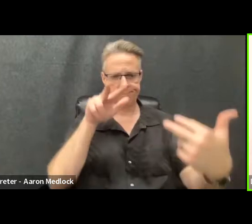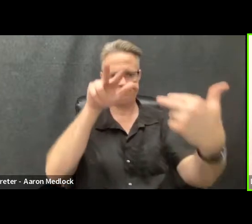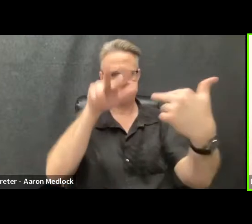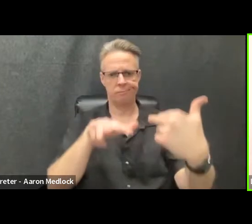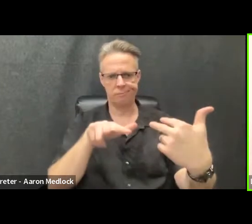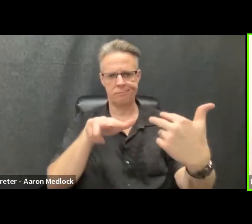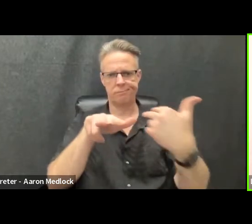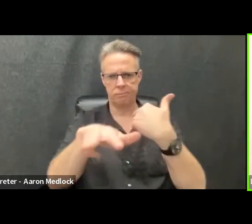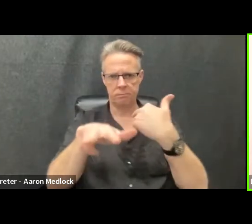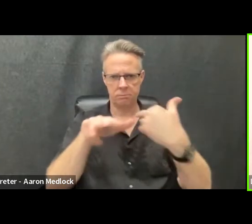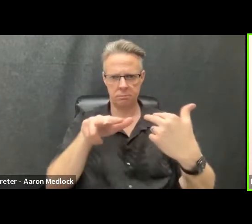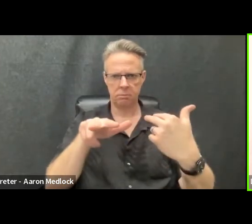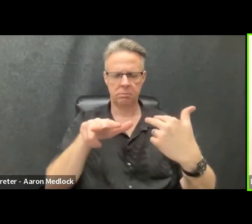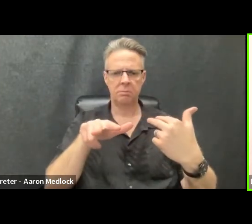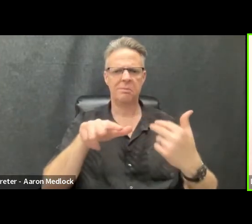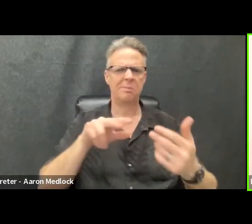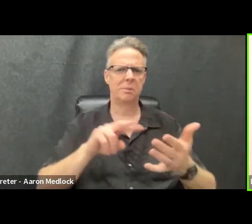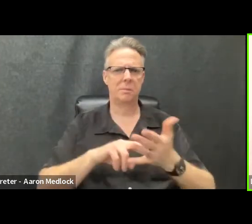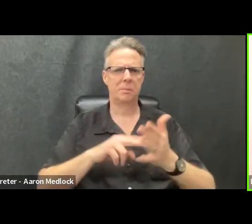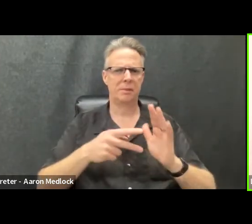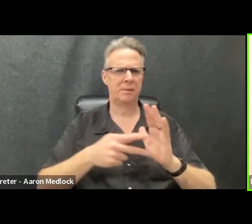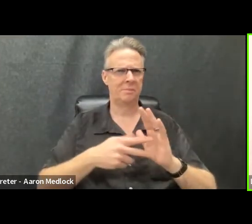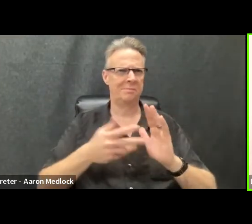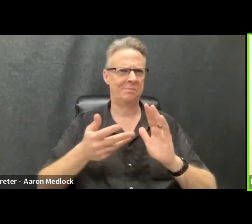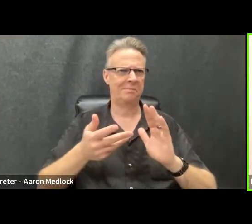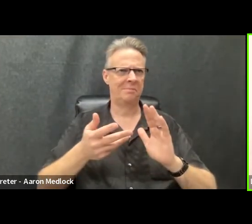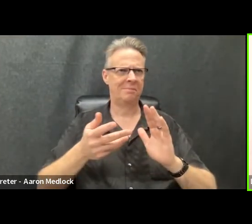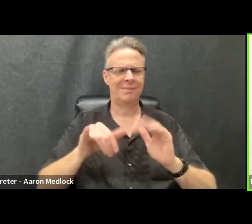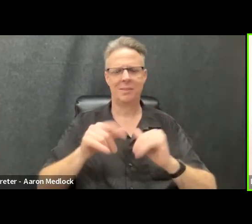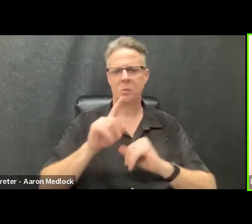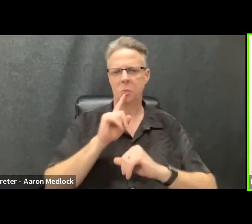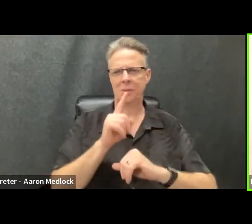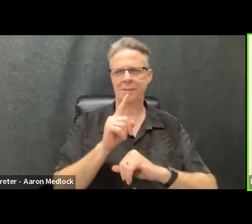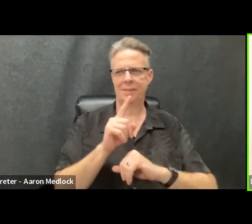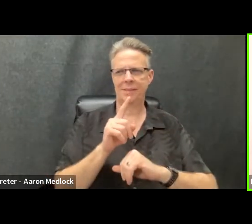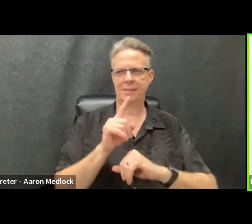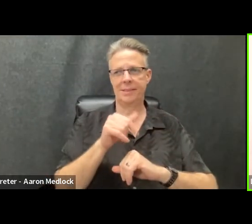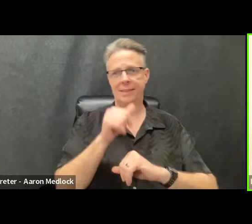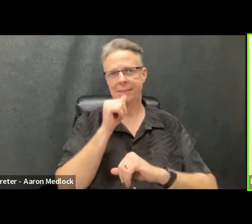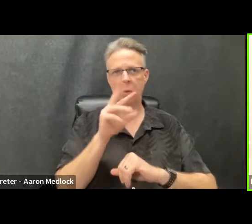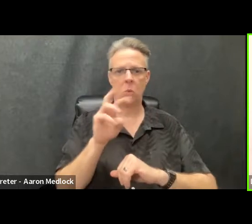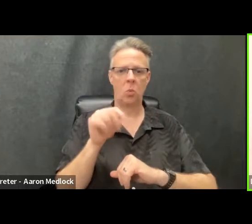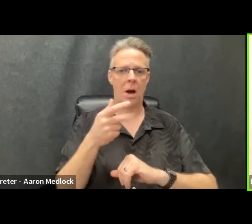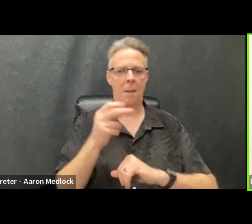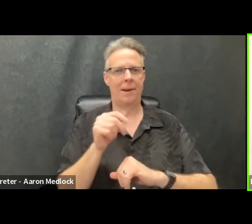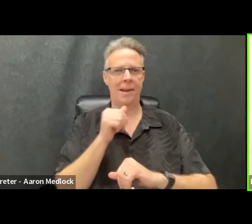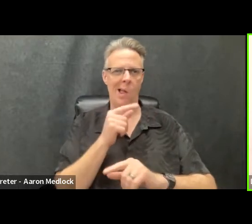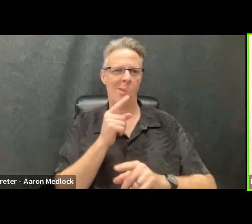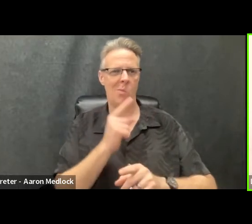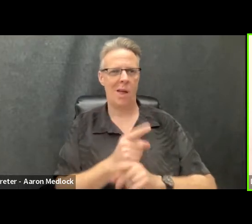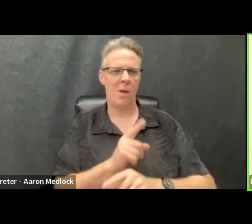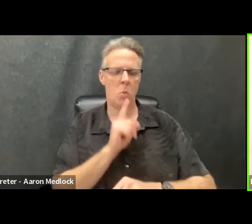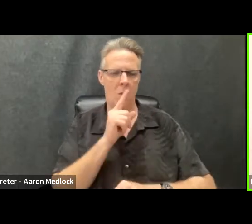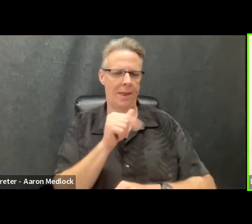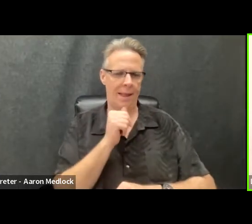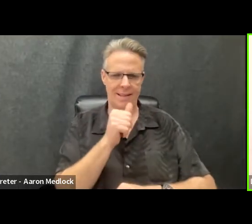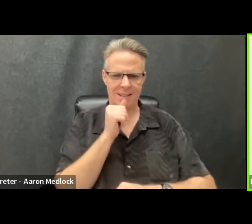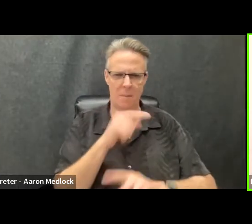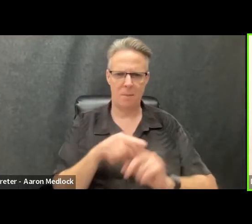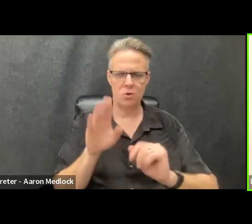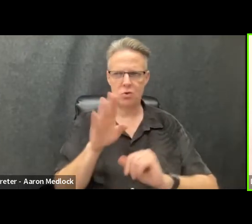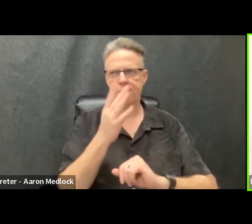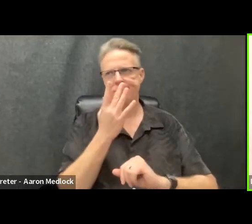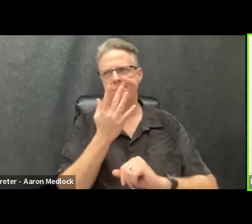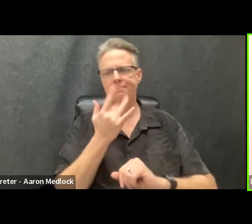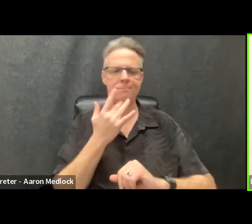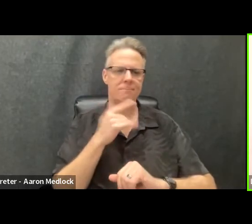then really the secret weapon isn't right because it's not secret, but your kind of weapon of